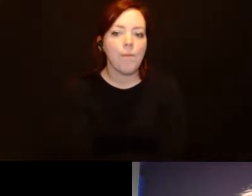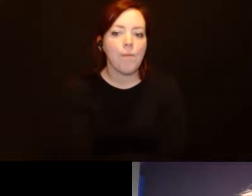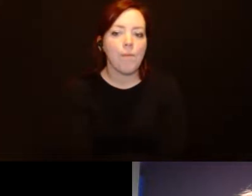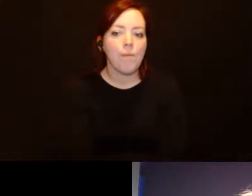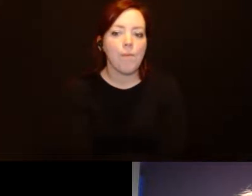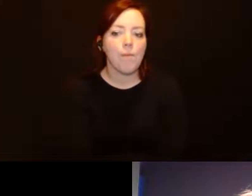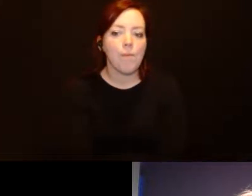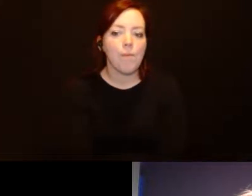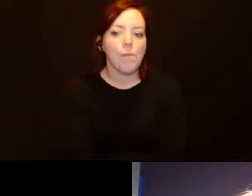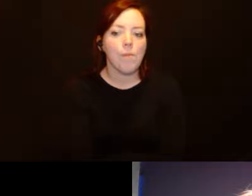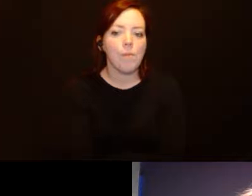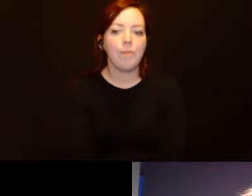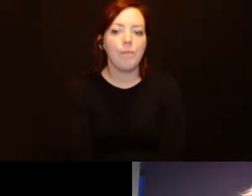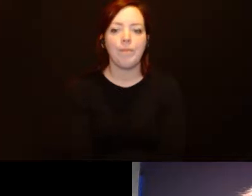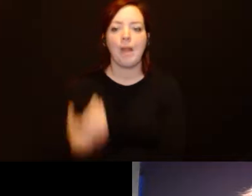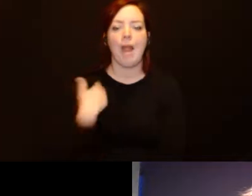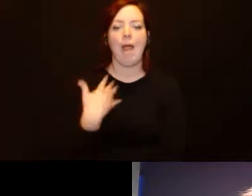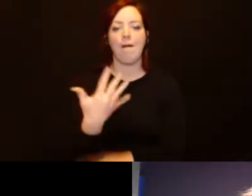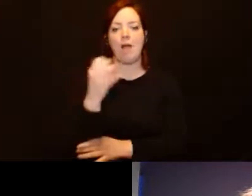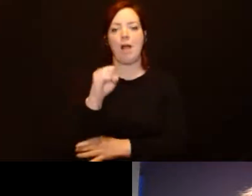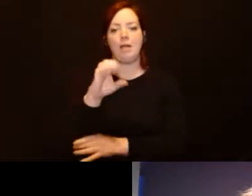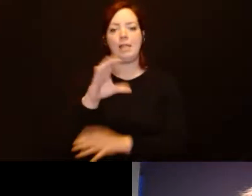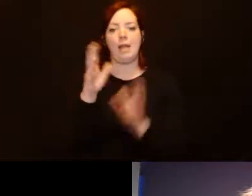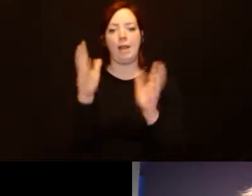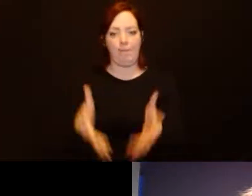We have 5 more seconds left.